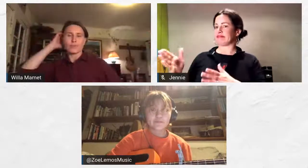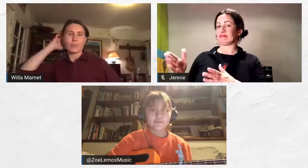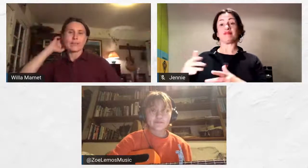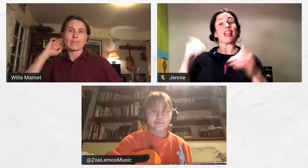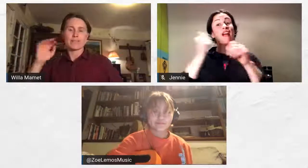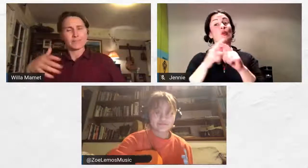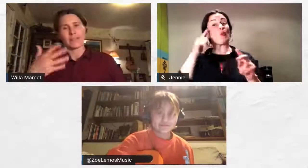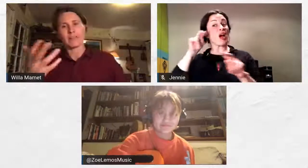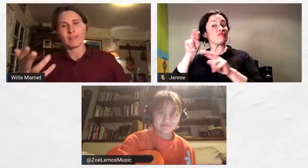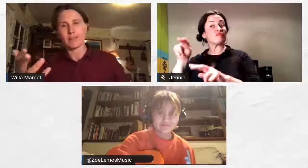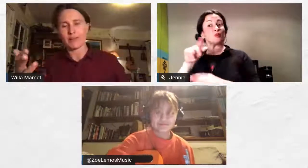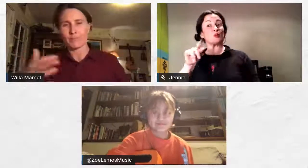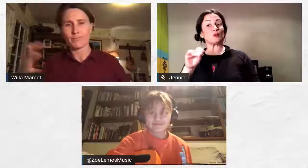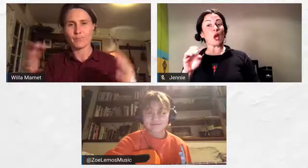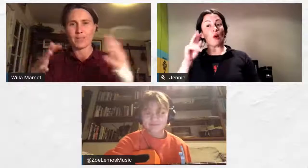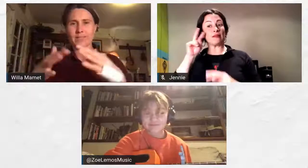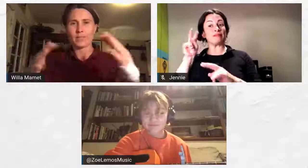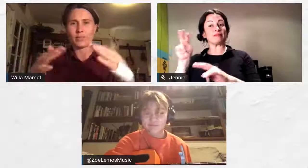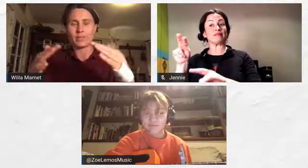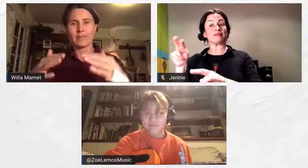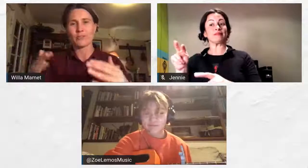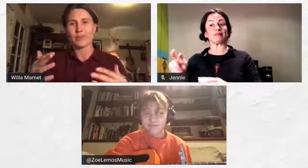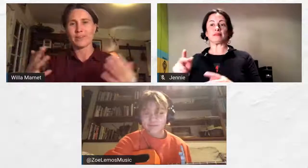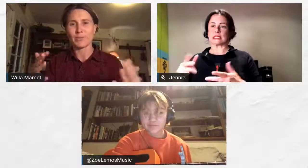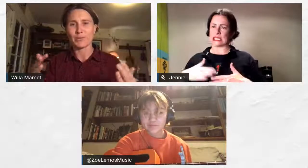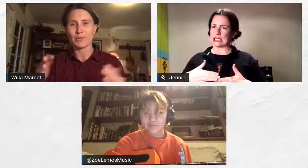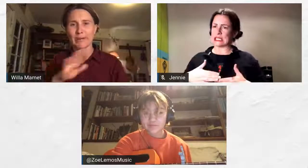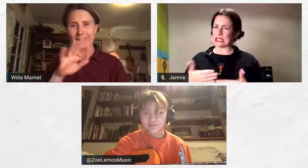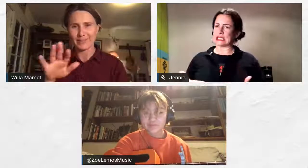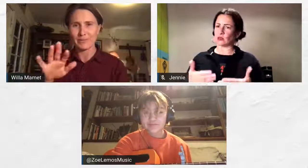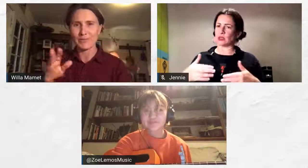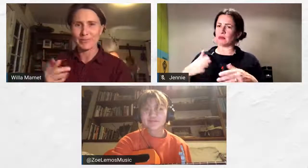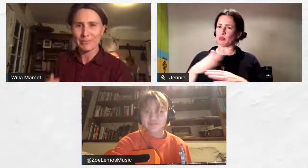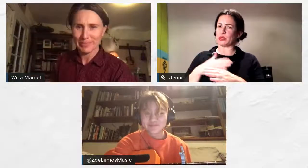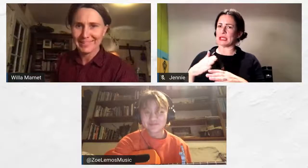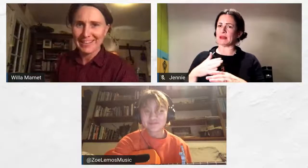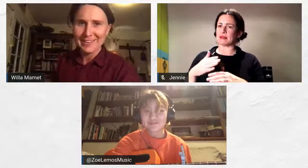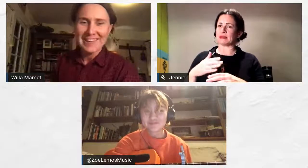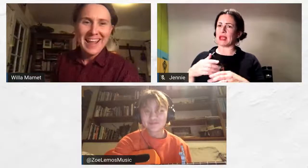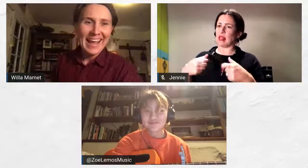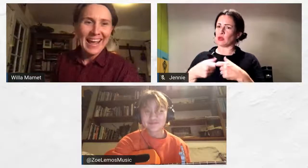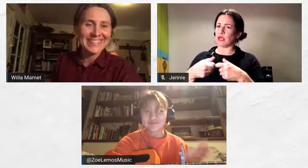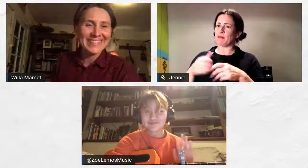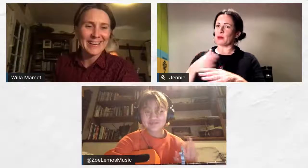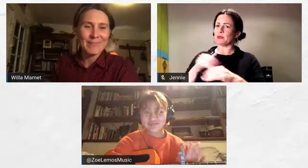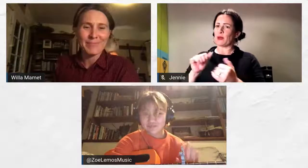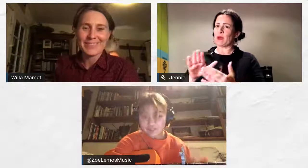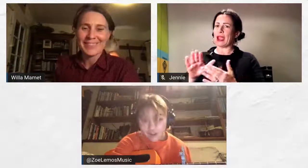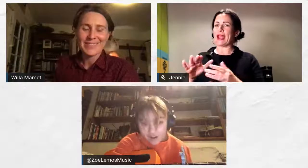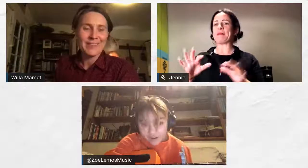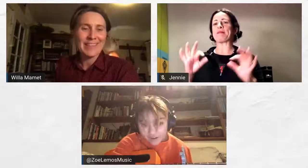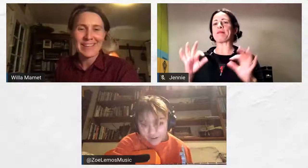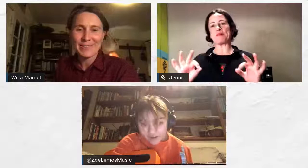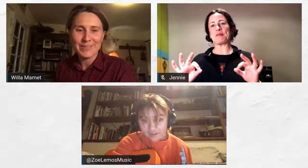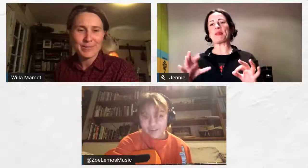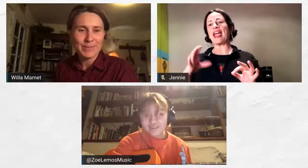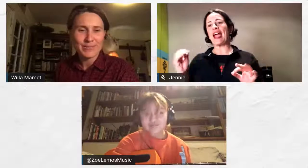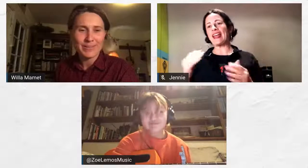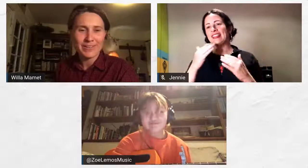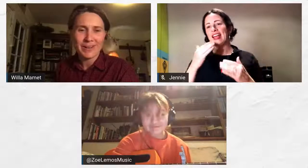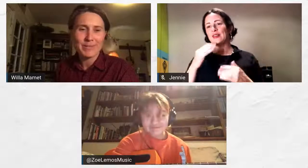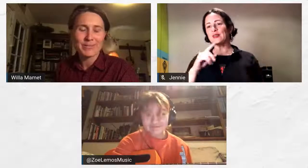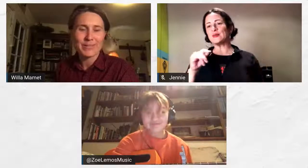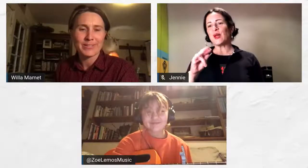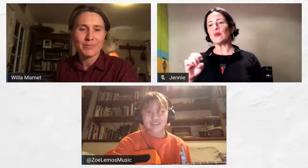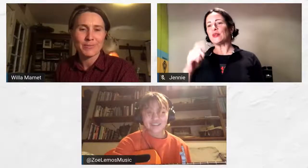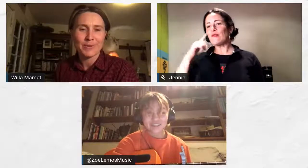all over the place in a consensual electronic musical way exclusively, please. Thank you. And Zoe, thank you so much